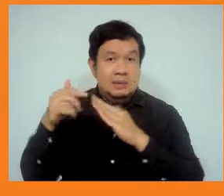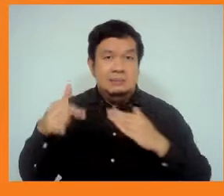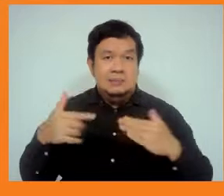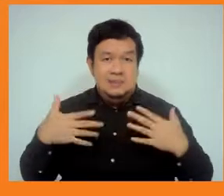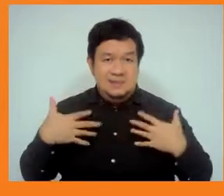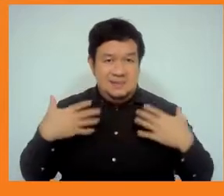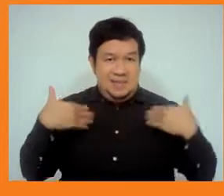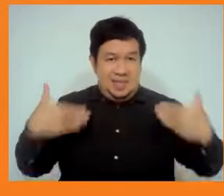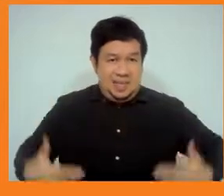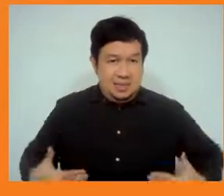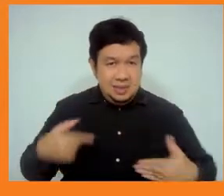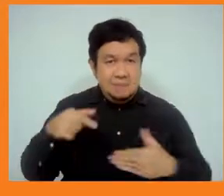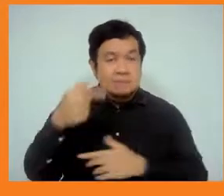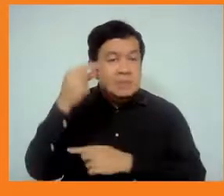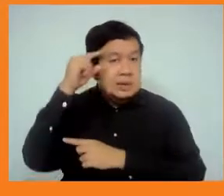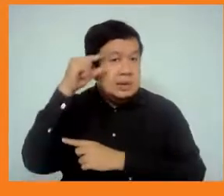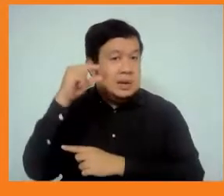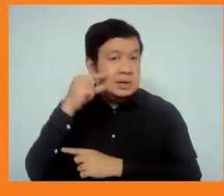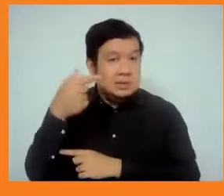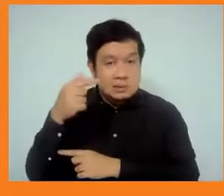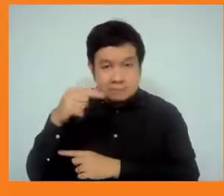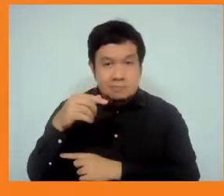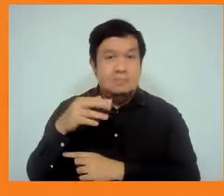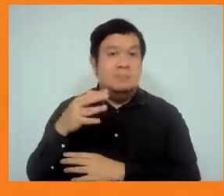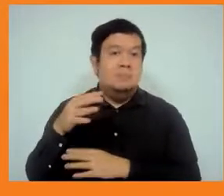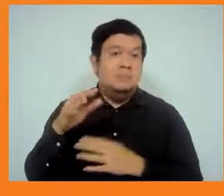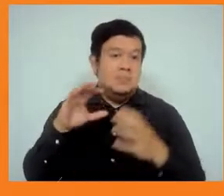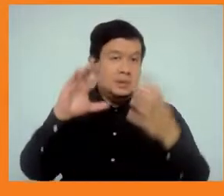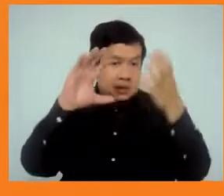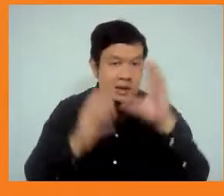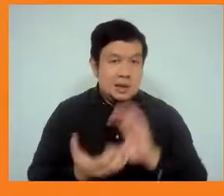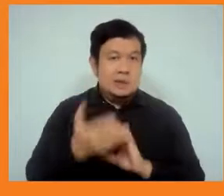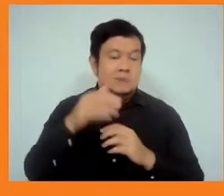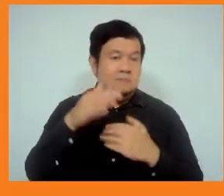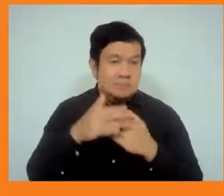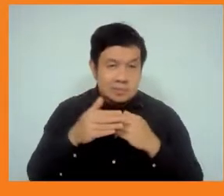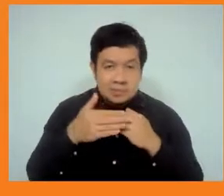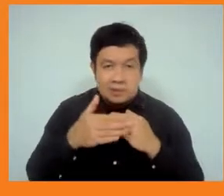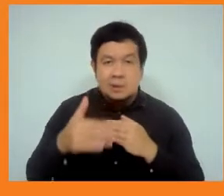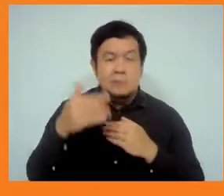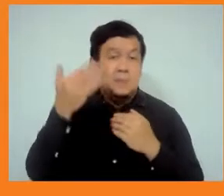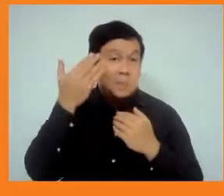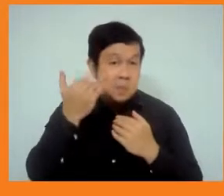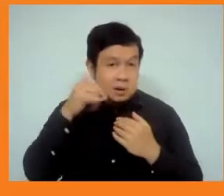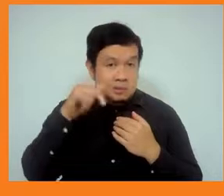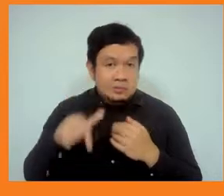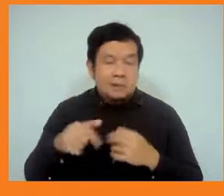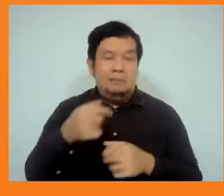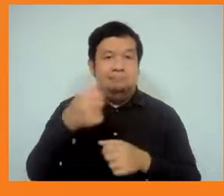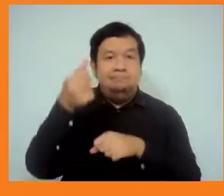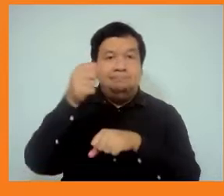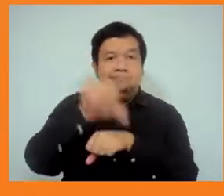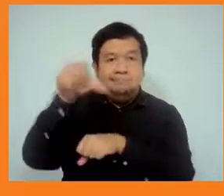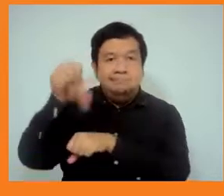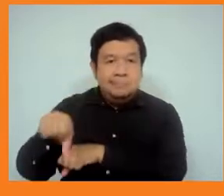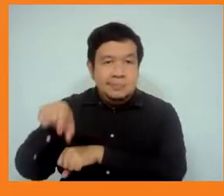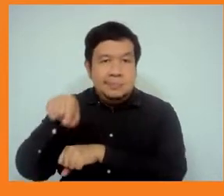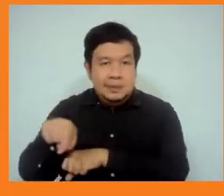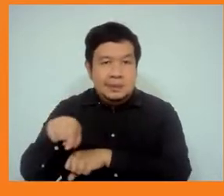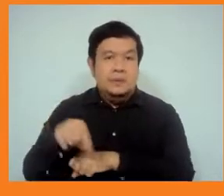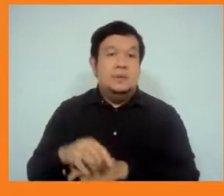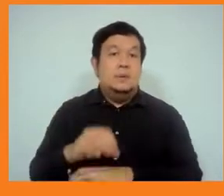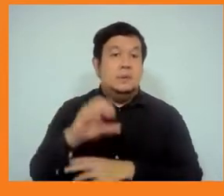cultural heritage sites just for an irrigation project, and some of them are very important. And they promise that they will remove